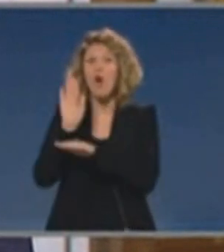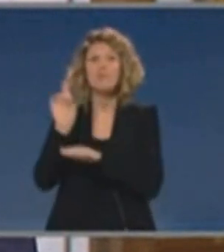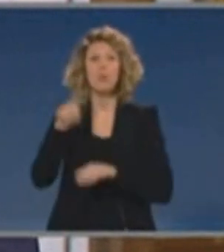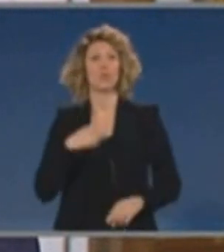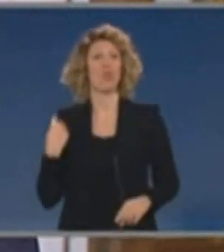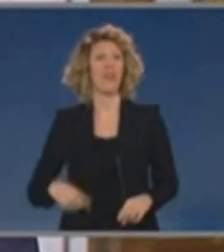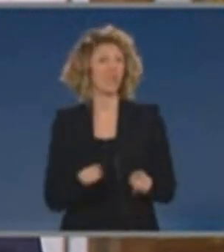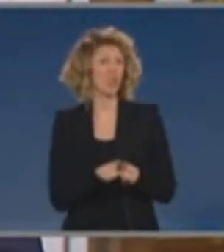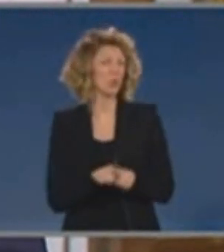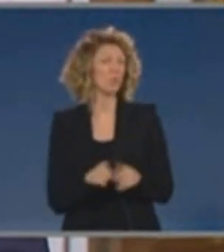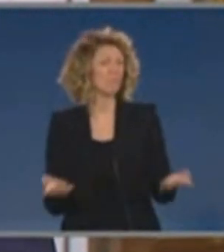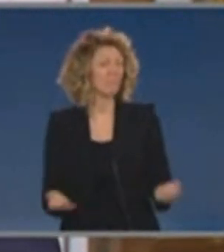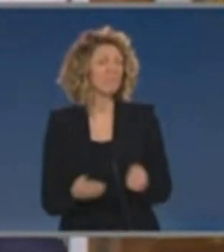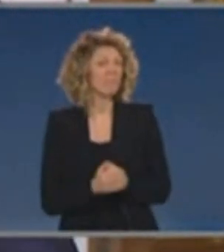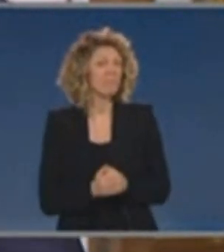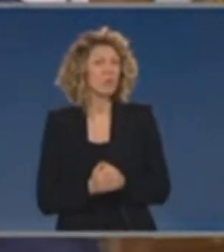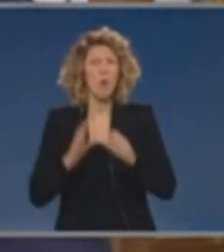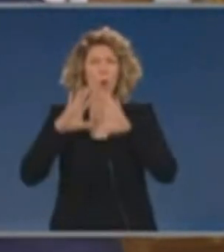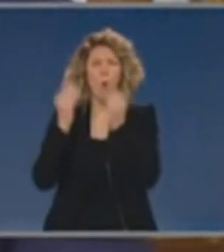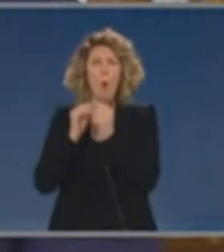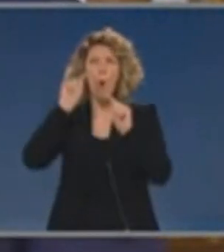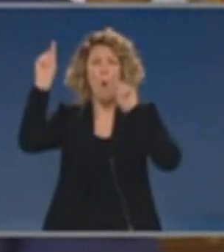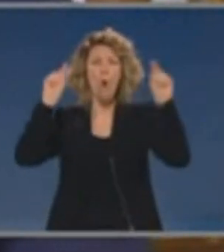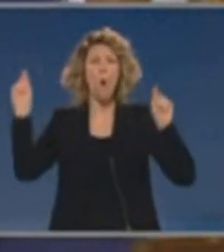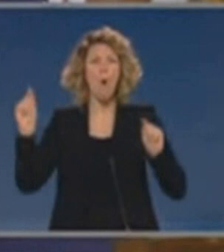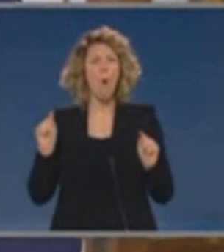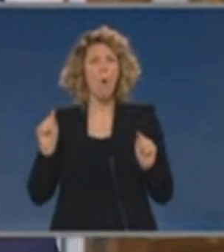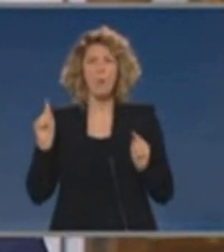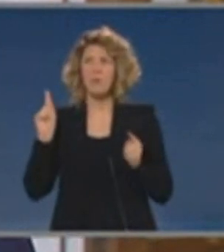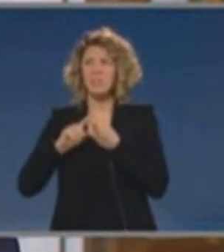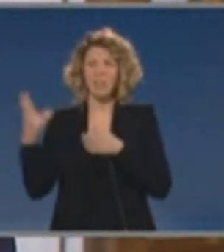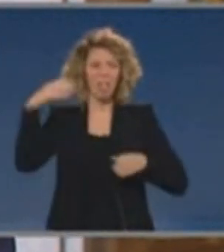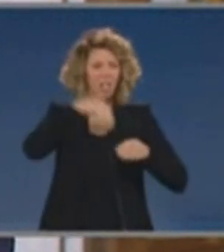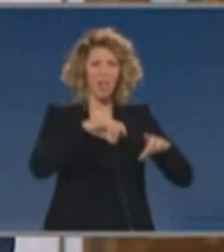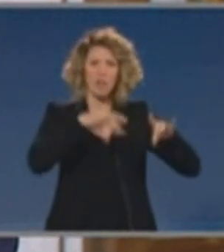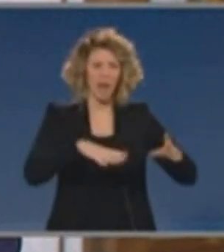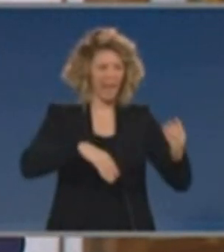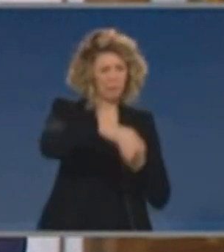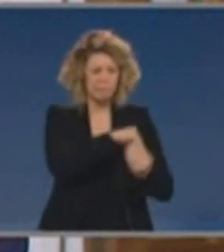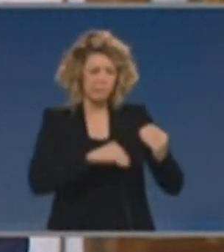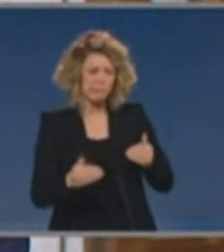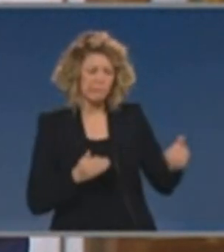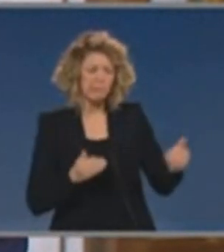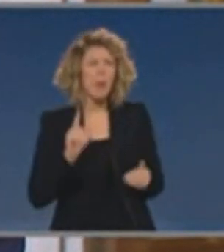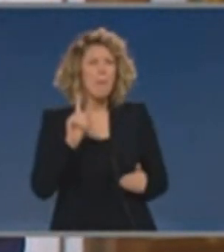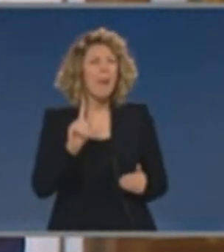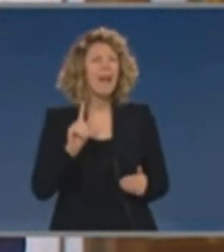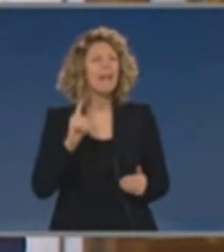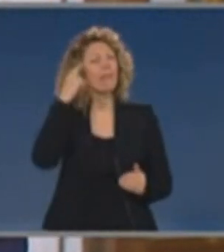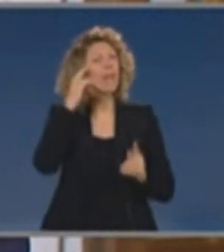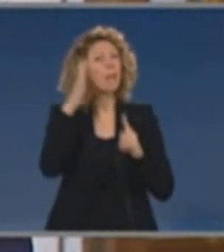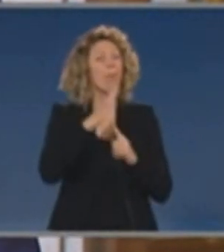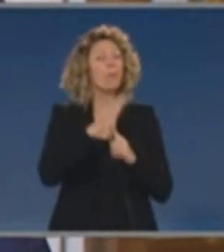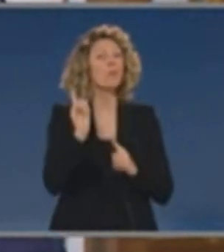5% from China. Our foreign investment regulatory framework has always sought to strike